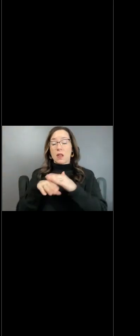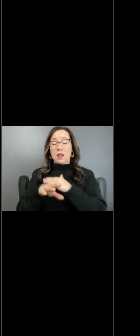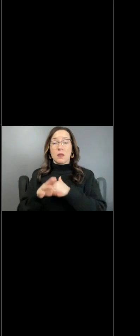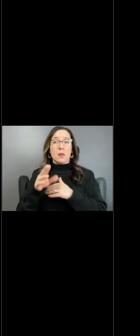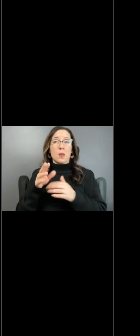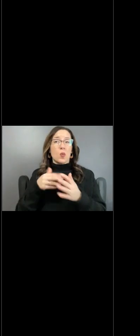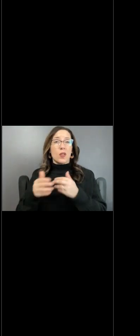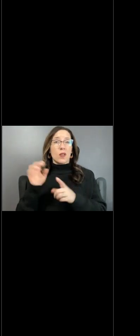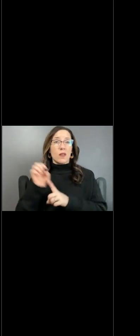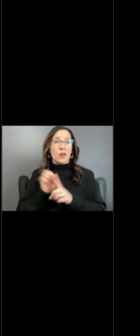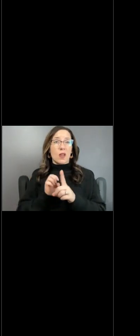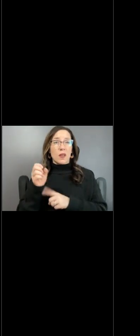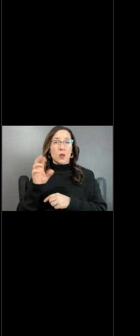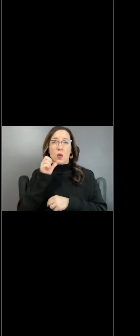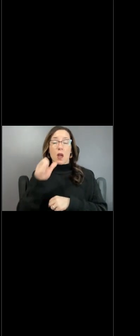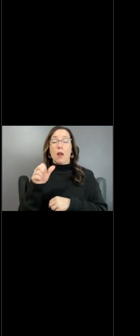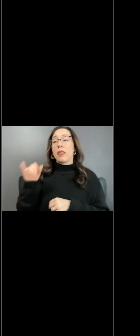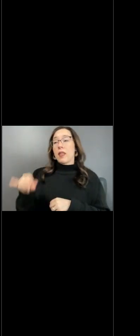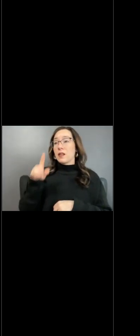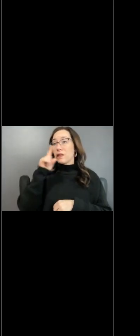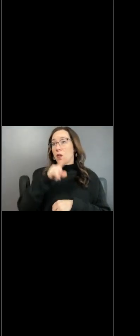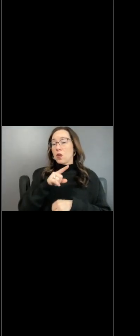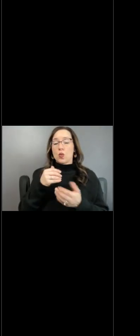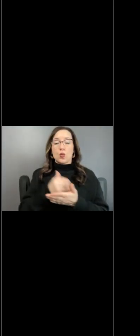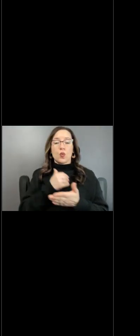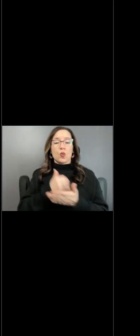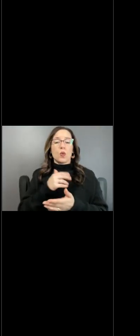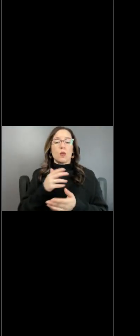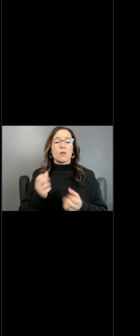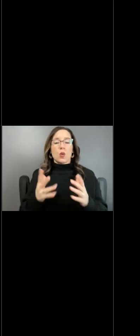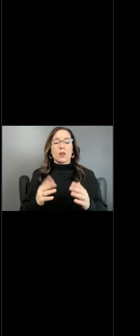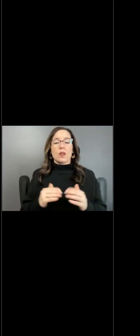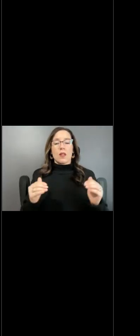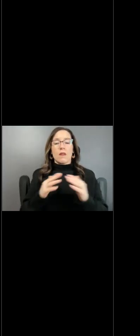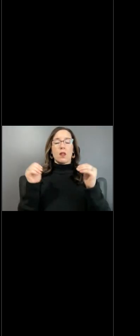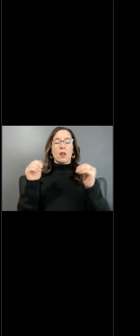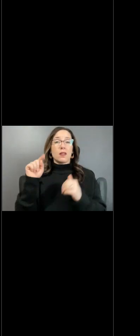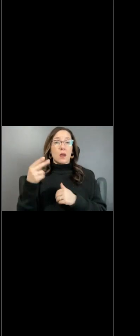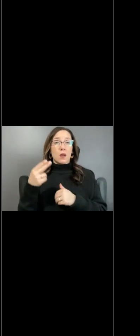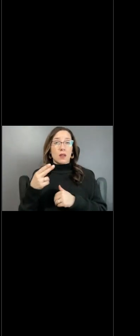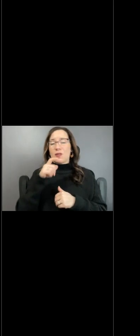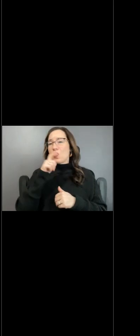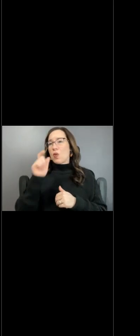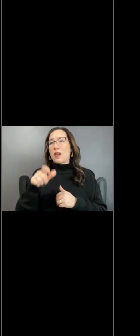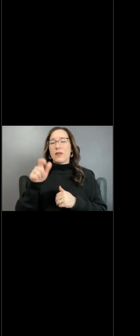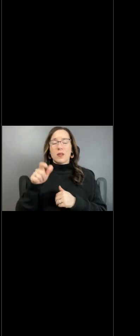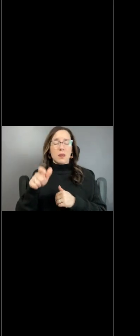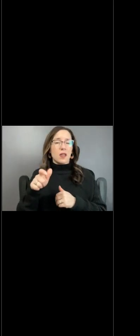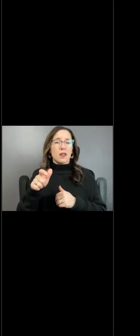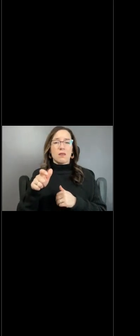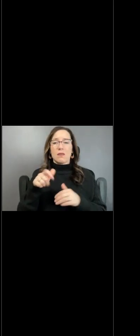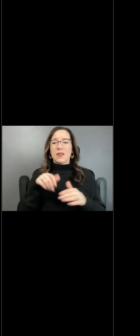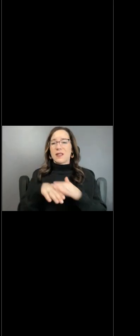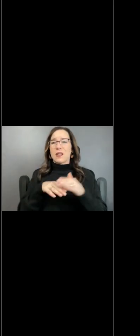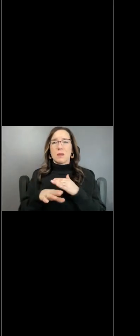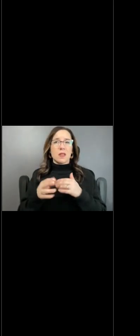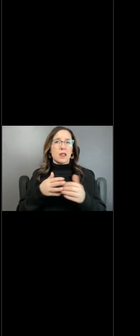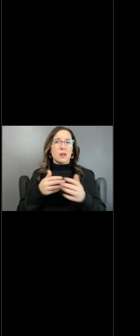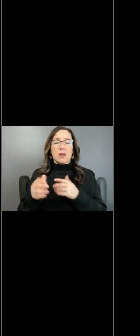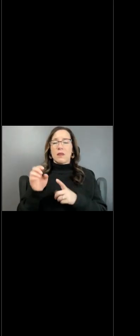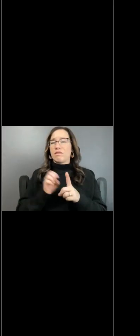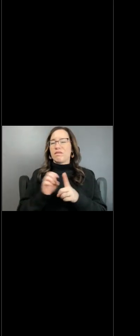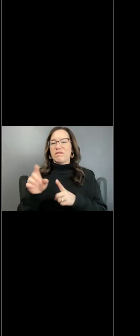is actually false. So newly constructed multi-story townhouses do not have to be accessible whether they have elevators or not. So that is a false